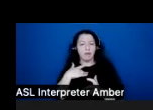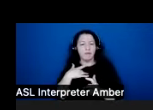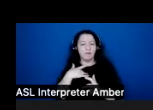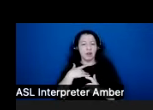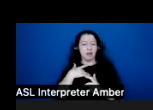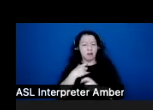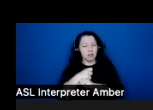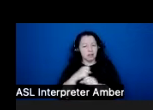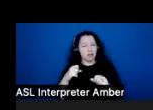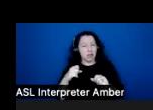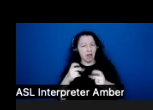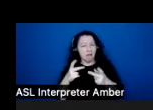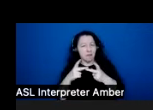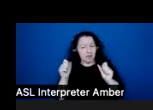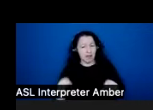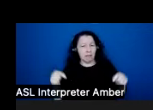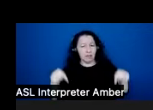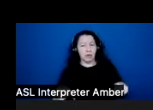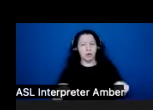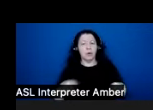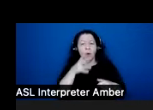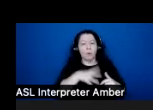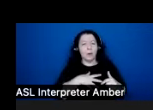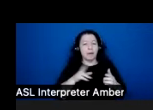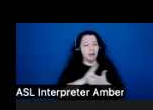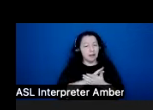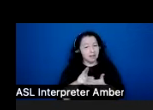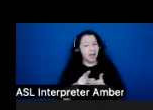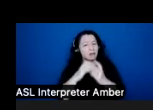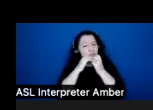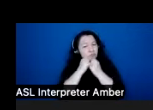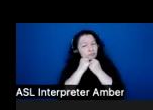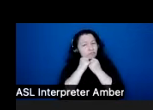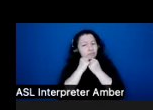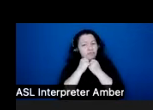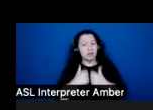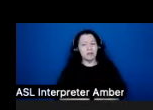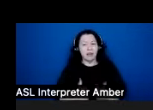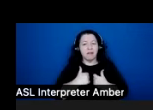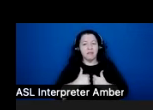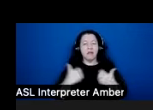as sacred beings have the right to expect protection